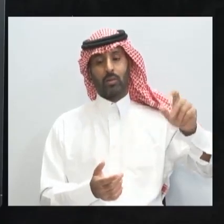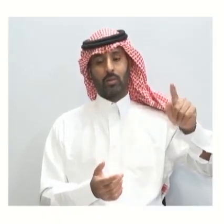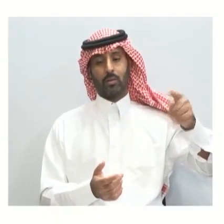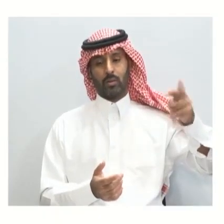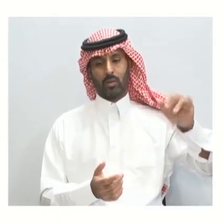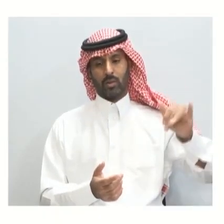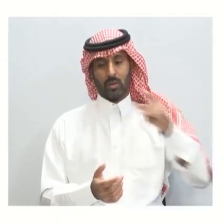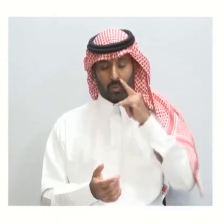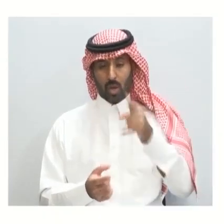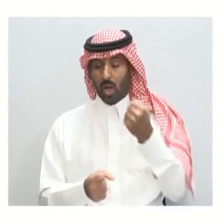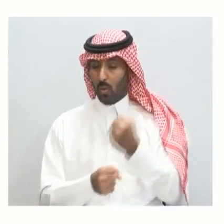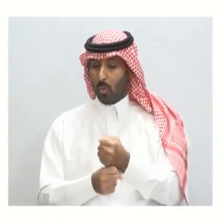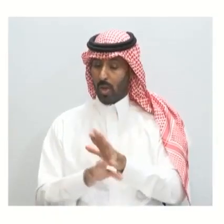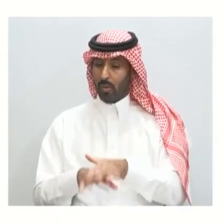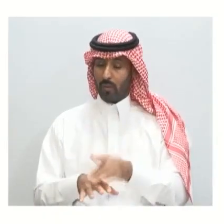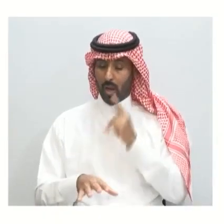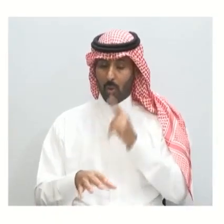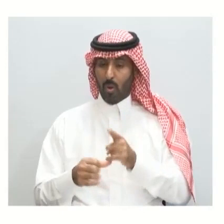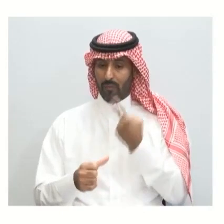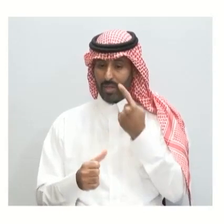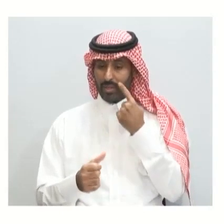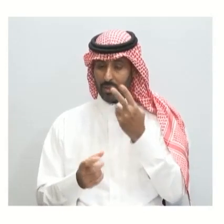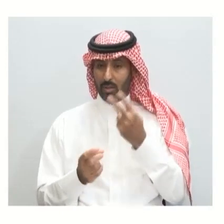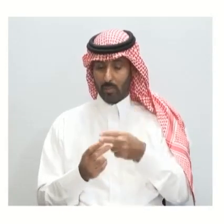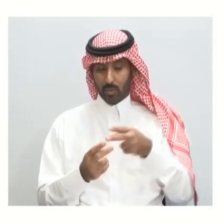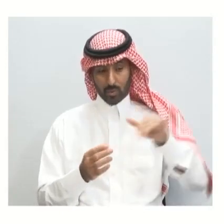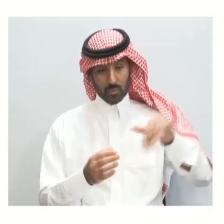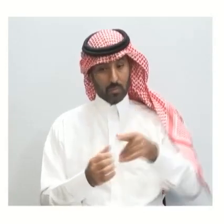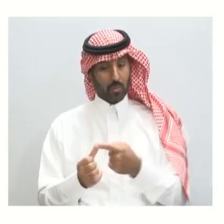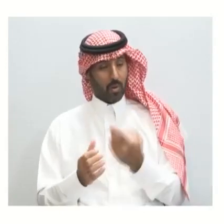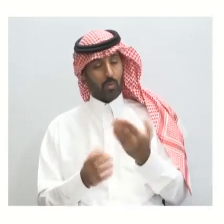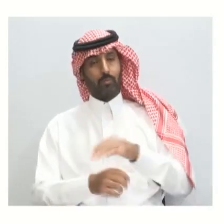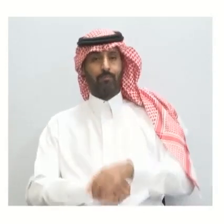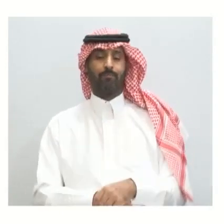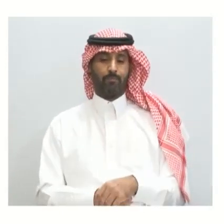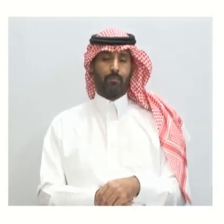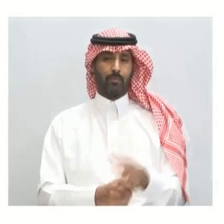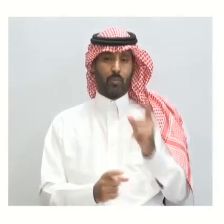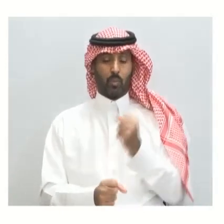We are waiting or wait for our first pair to arrive now. Now we are waiting.